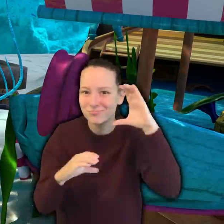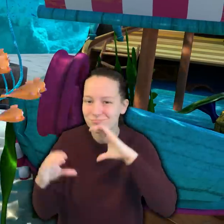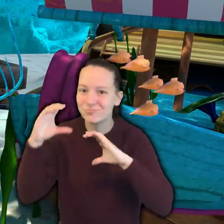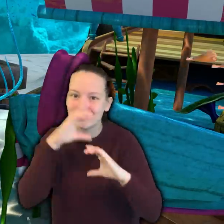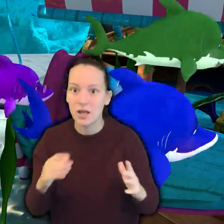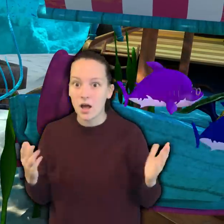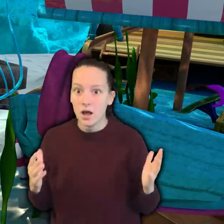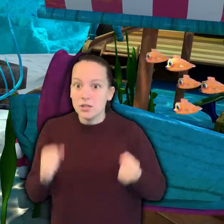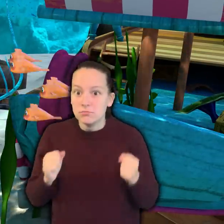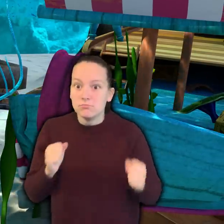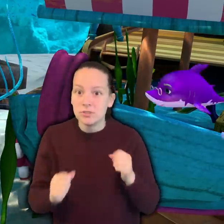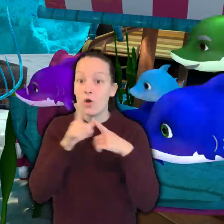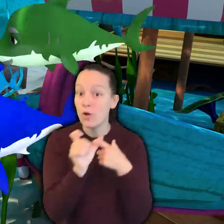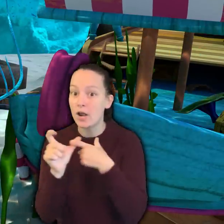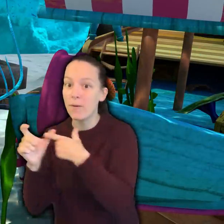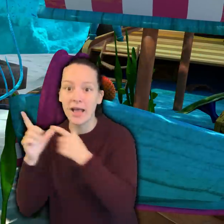run away